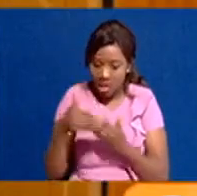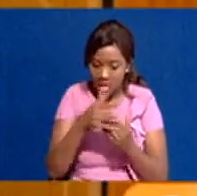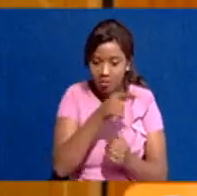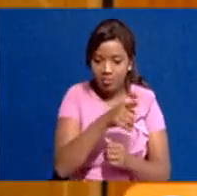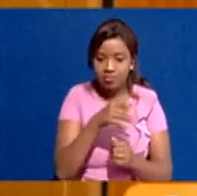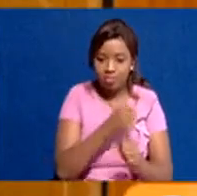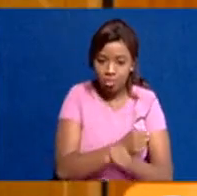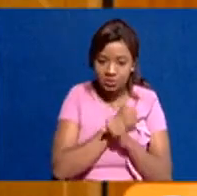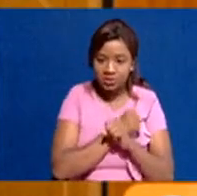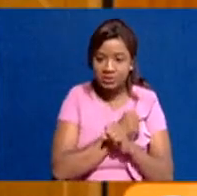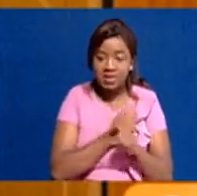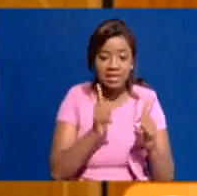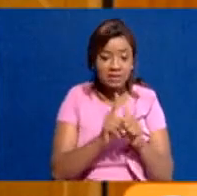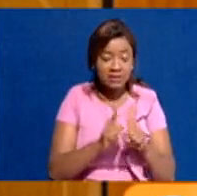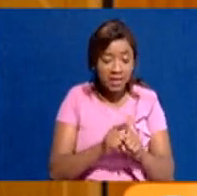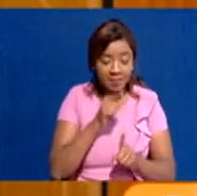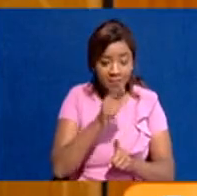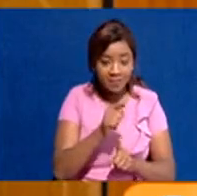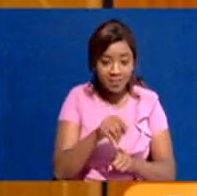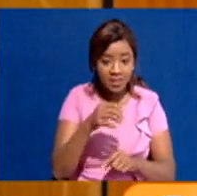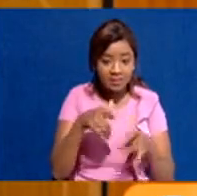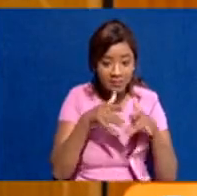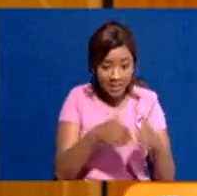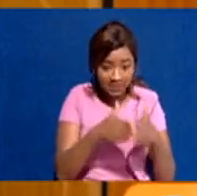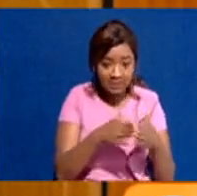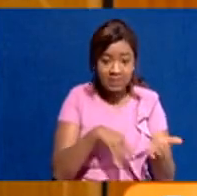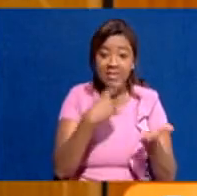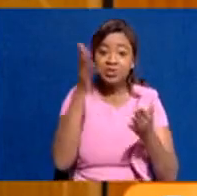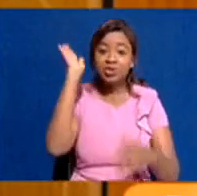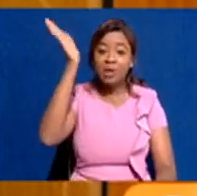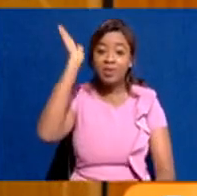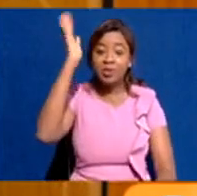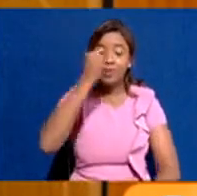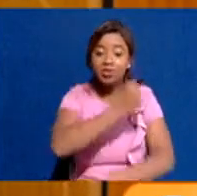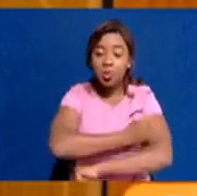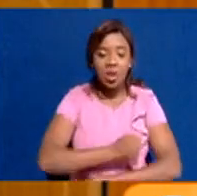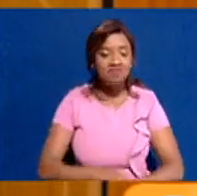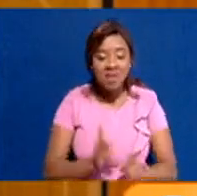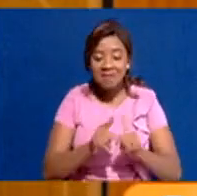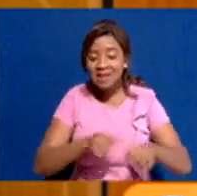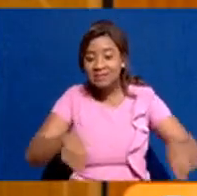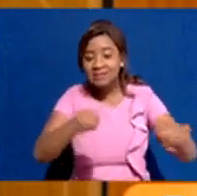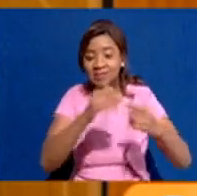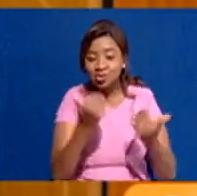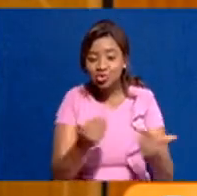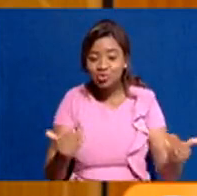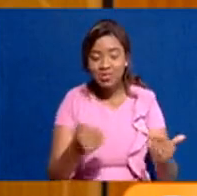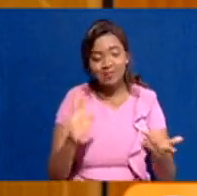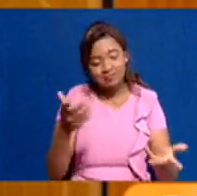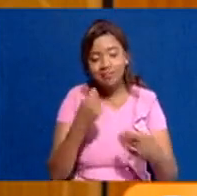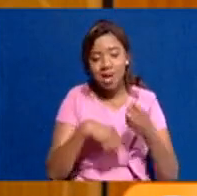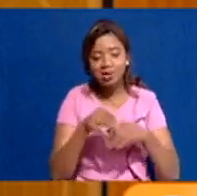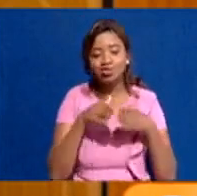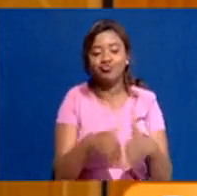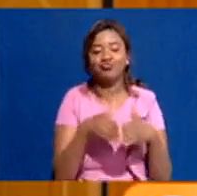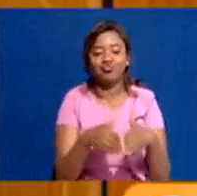not something you can talk to schools. It's not been allowed. Yet we have a lot of teen pregnancies. So the information is abstain,